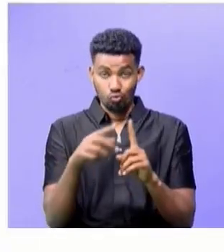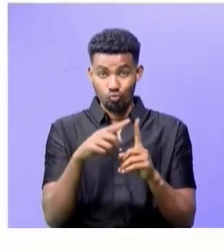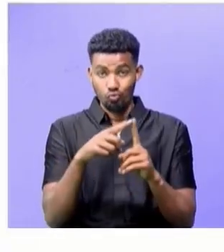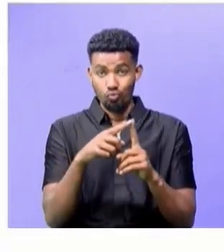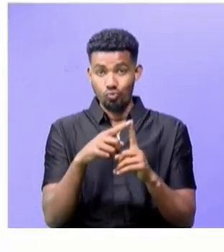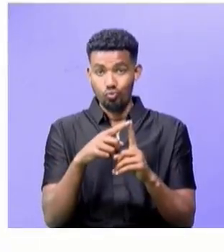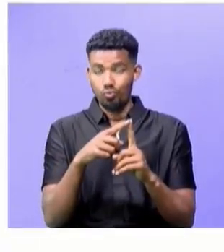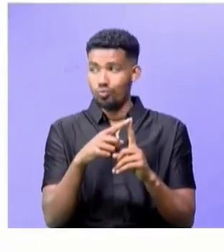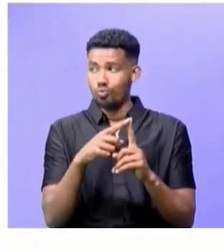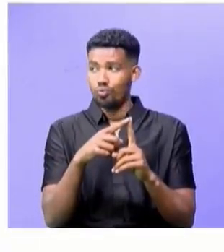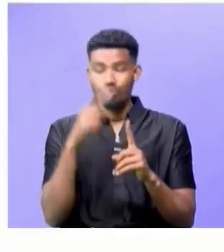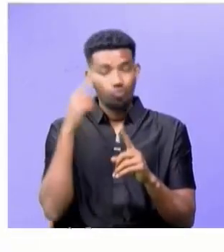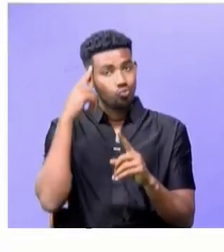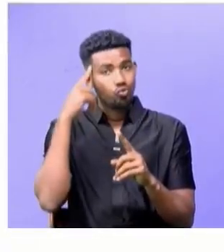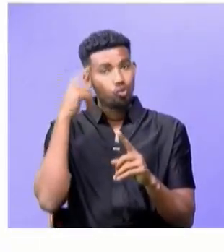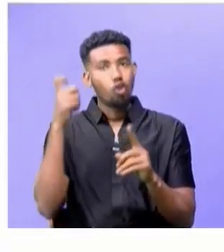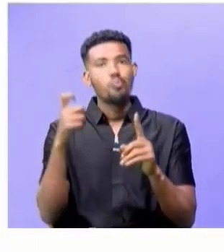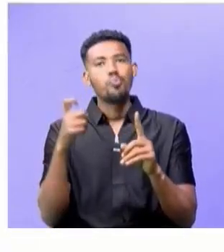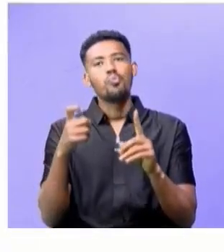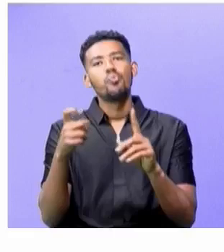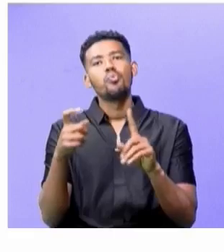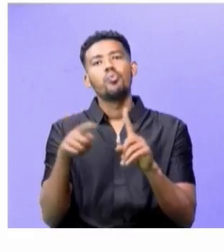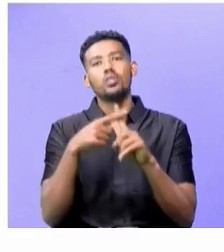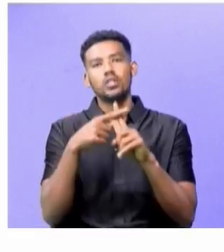so do I.